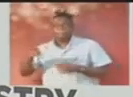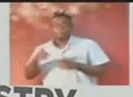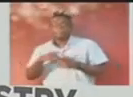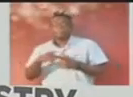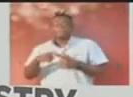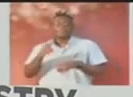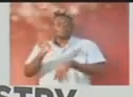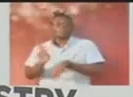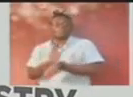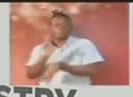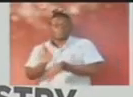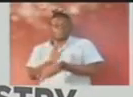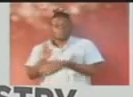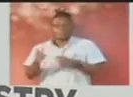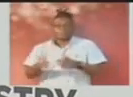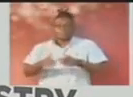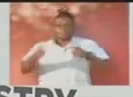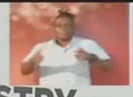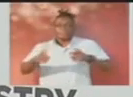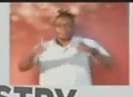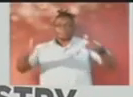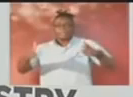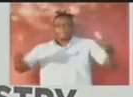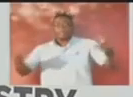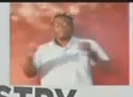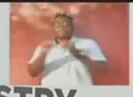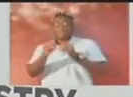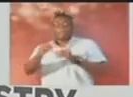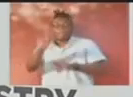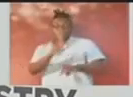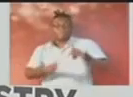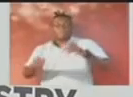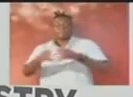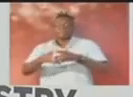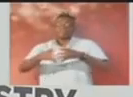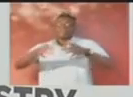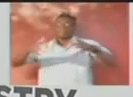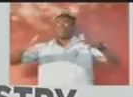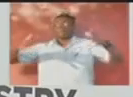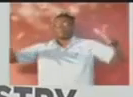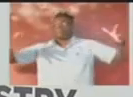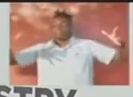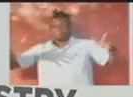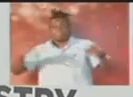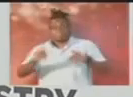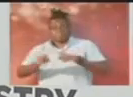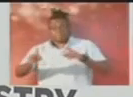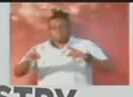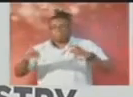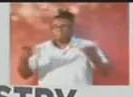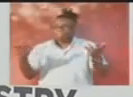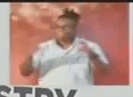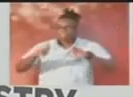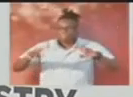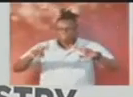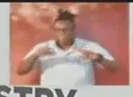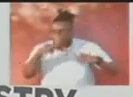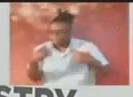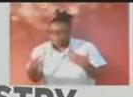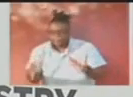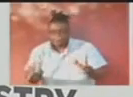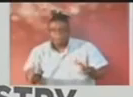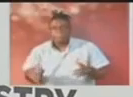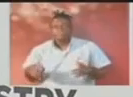populations. But it is important to say that the research does not finish once the vaccine has actually been approved. There's work